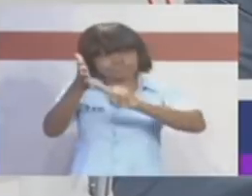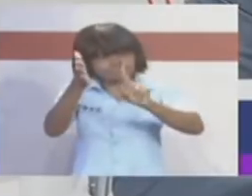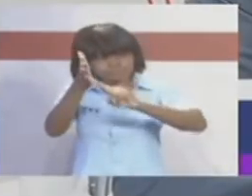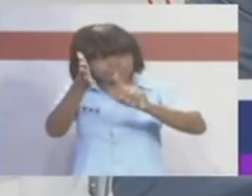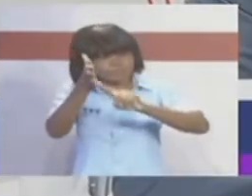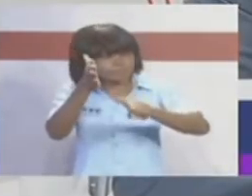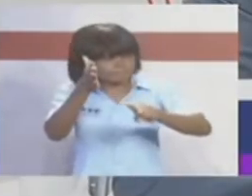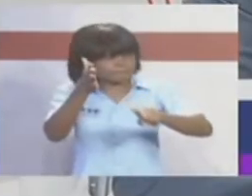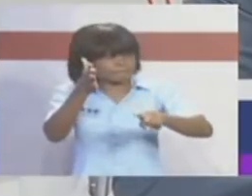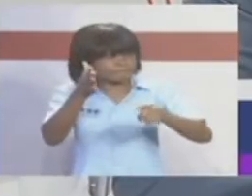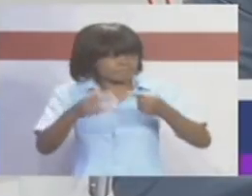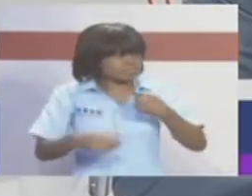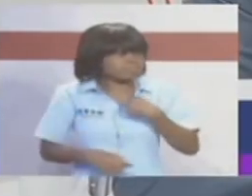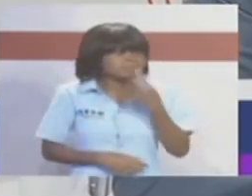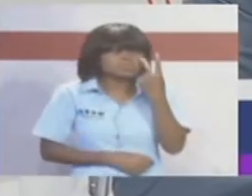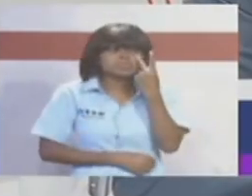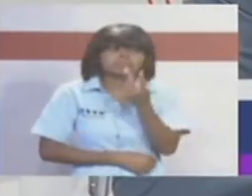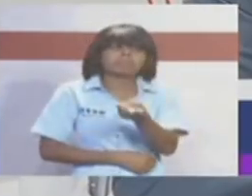much more